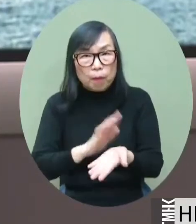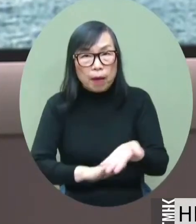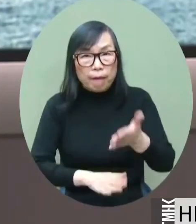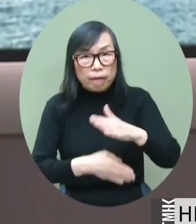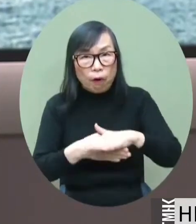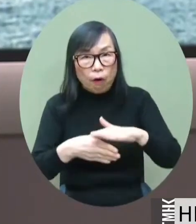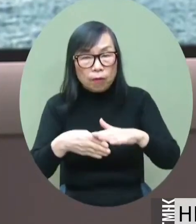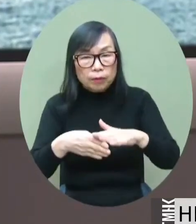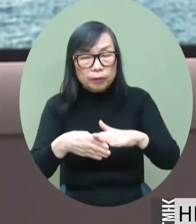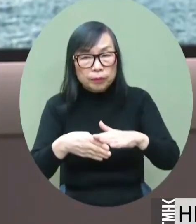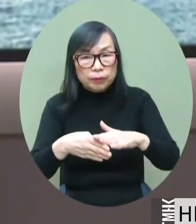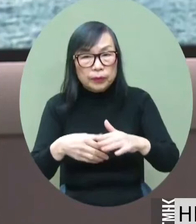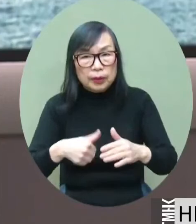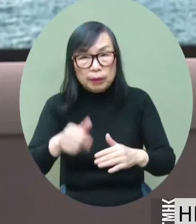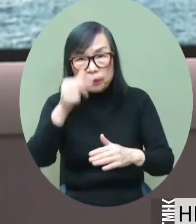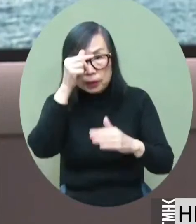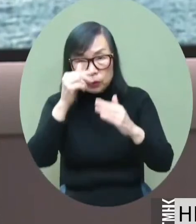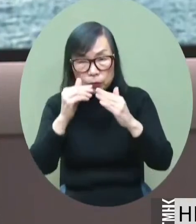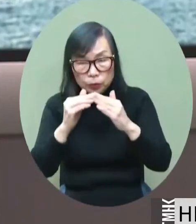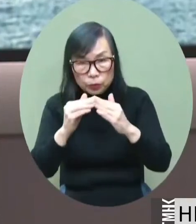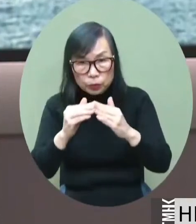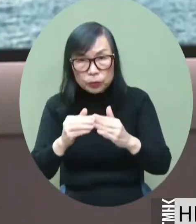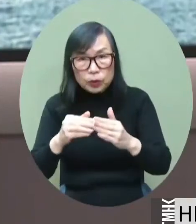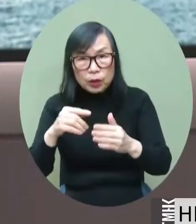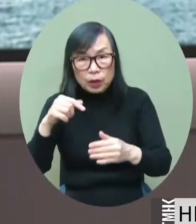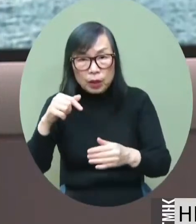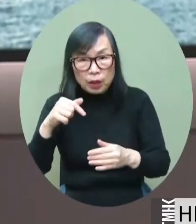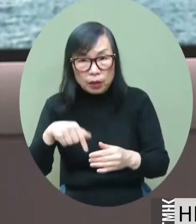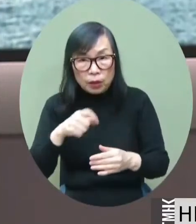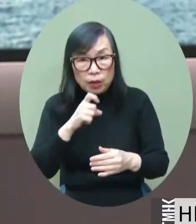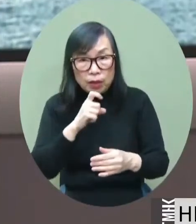was arranged to stay in ICU.